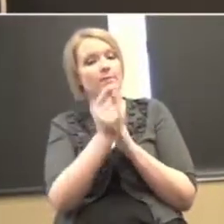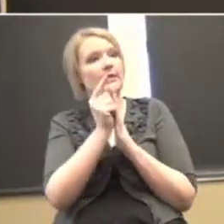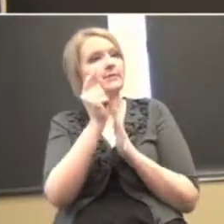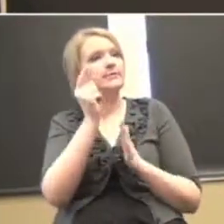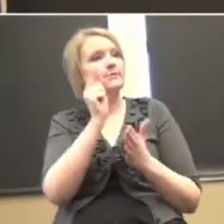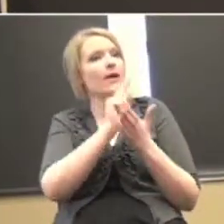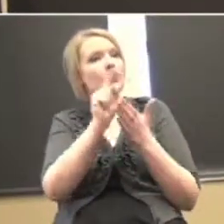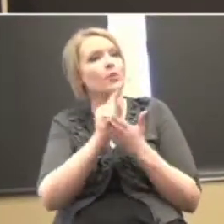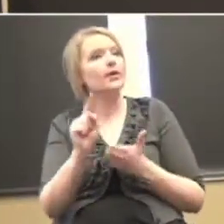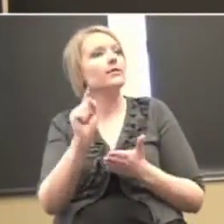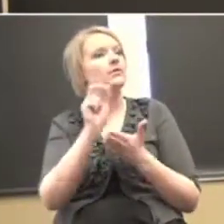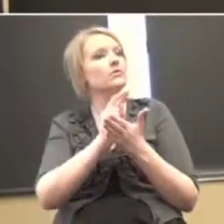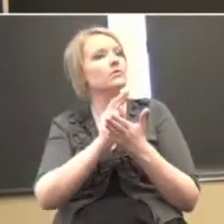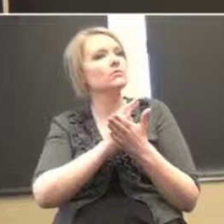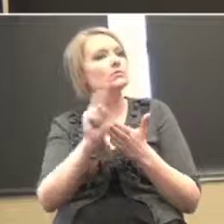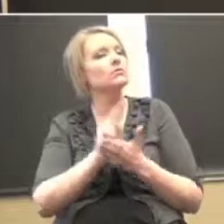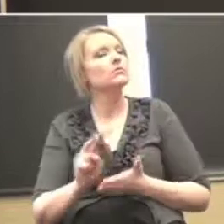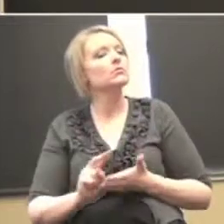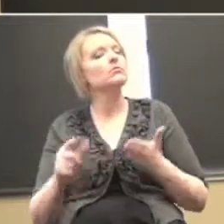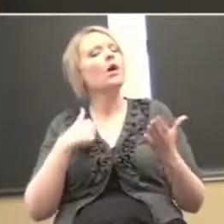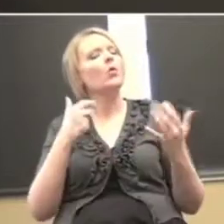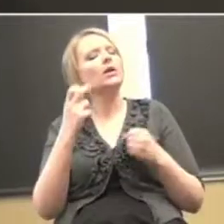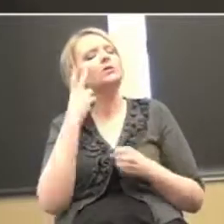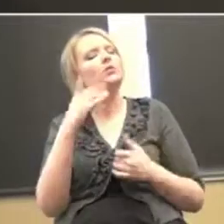once every two weeks. I want to look and see what's going on.